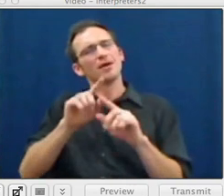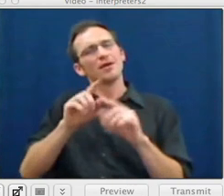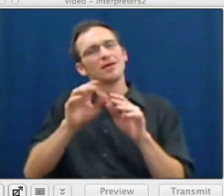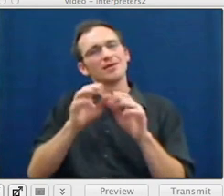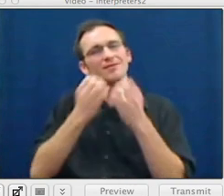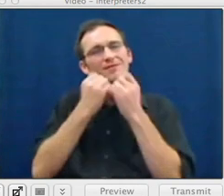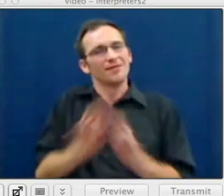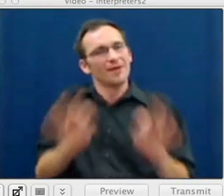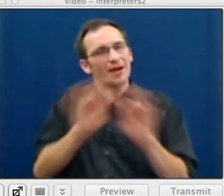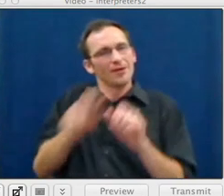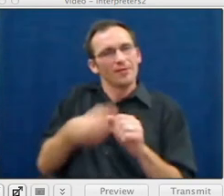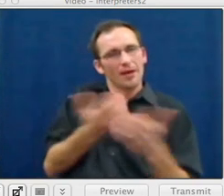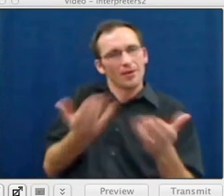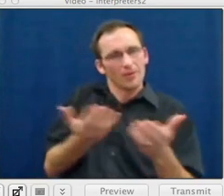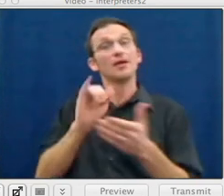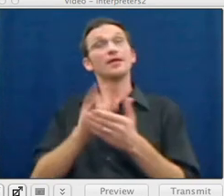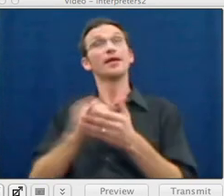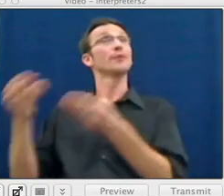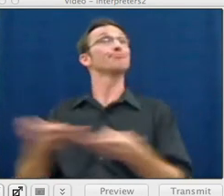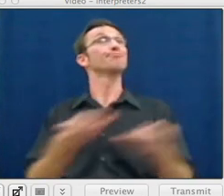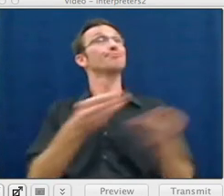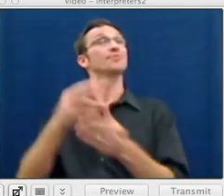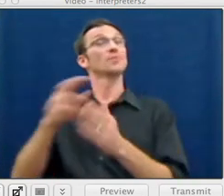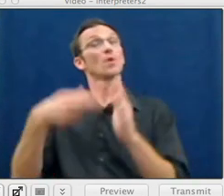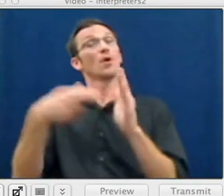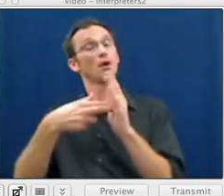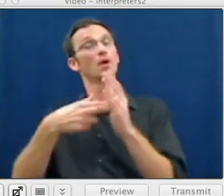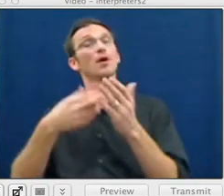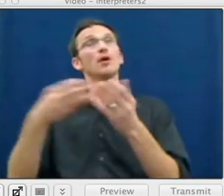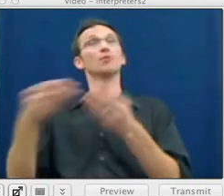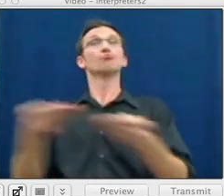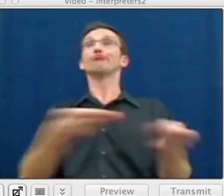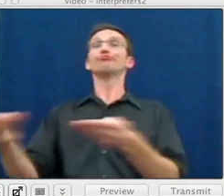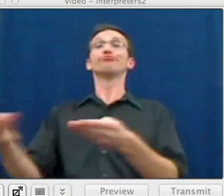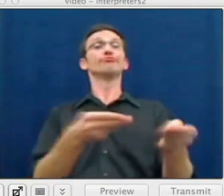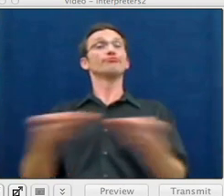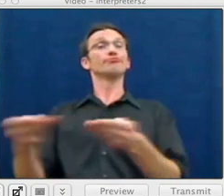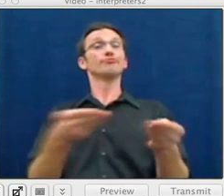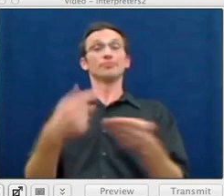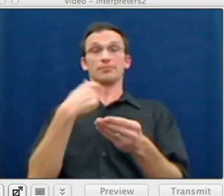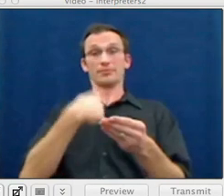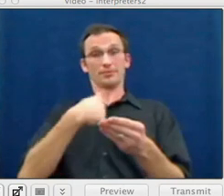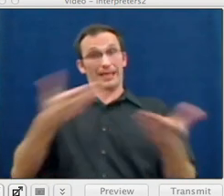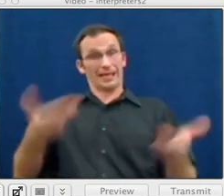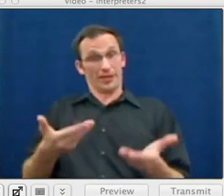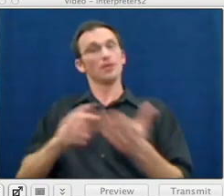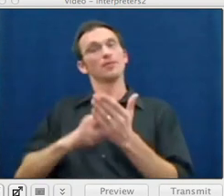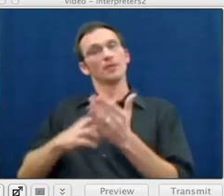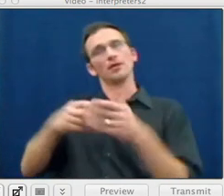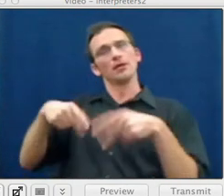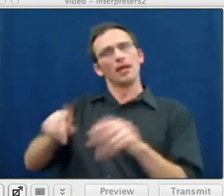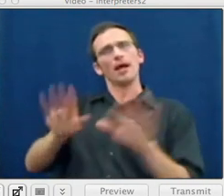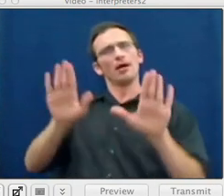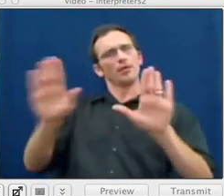and I'm using those terms interchangeably, is getting at is this idea of autonomy,